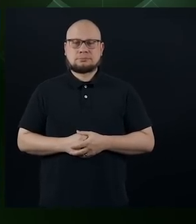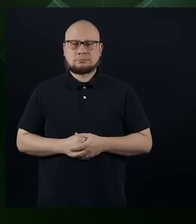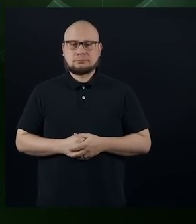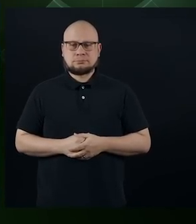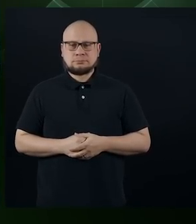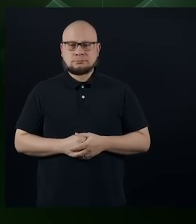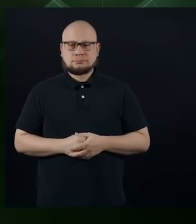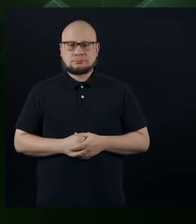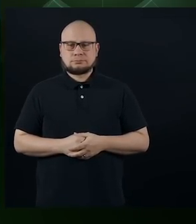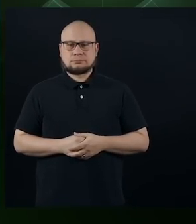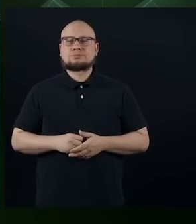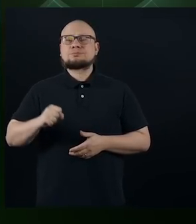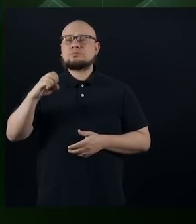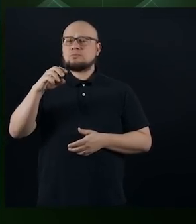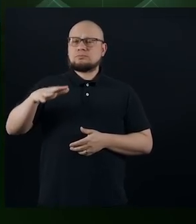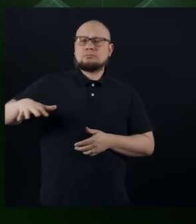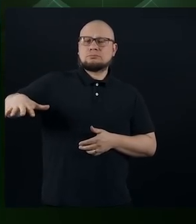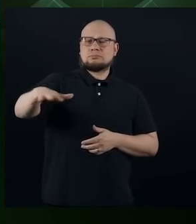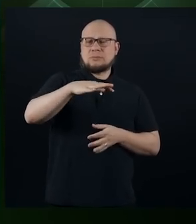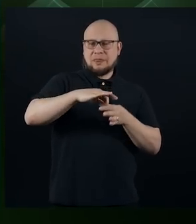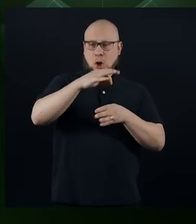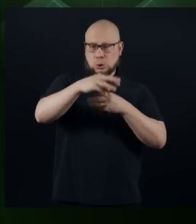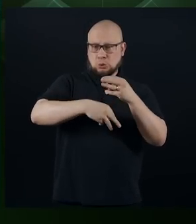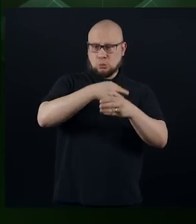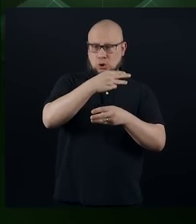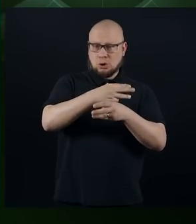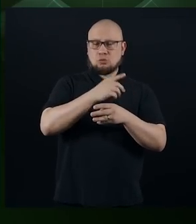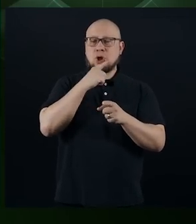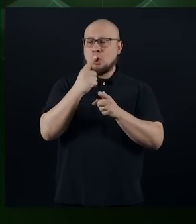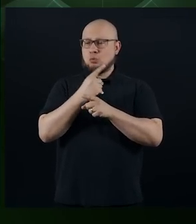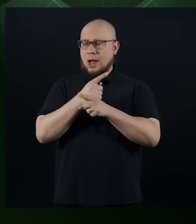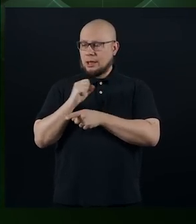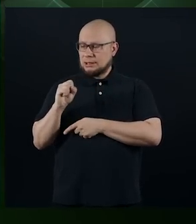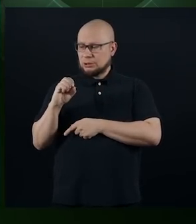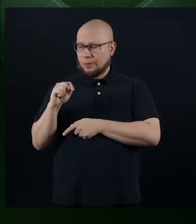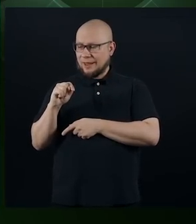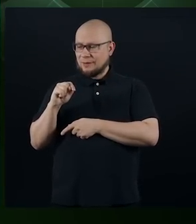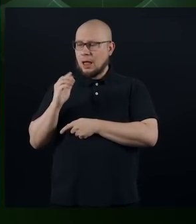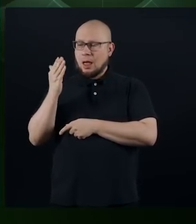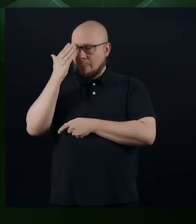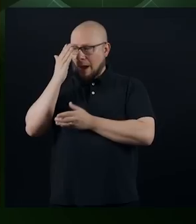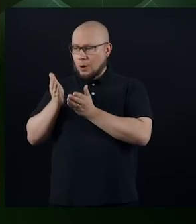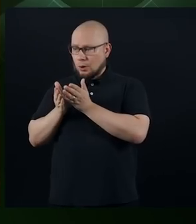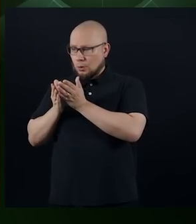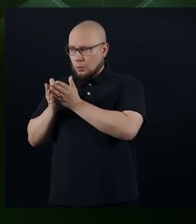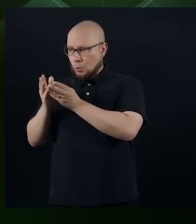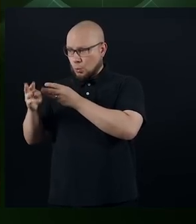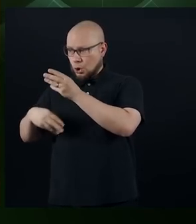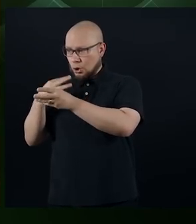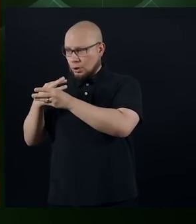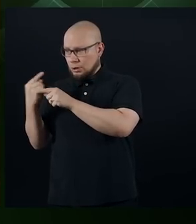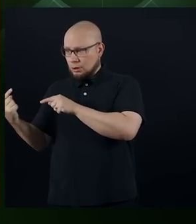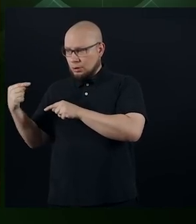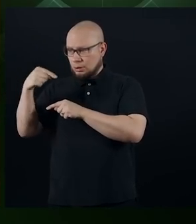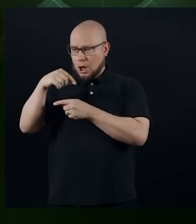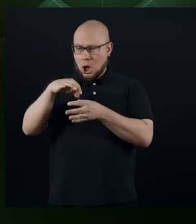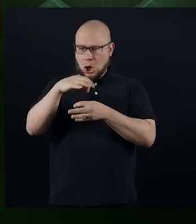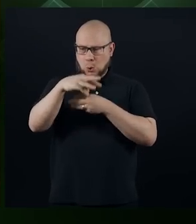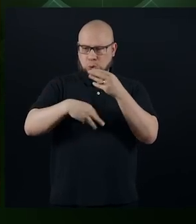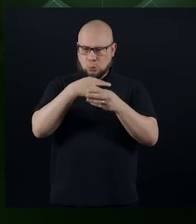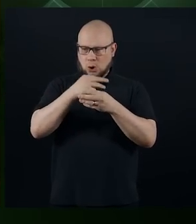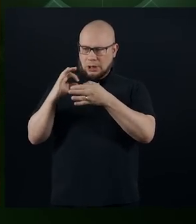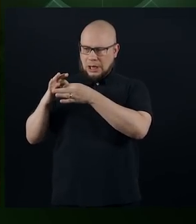So the Tunnels of the Damned is this area that connects the Sea of Thieves main world to the Sea of Damned. So it gives you the